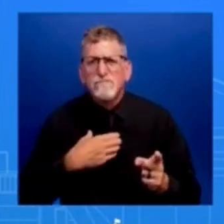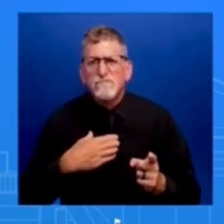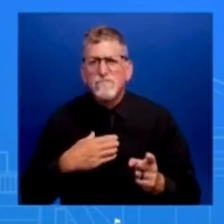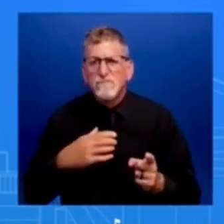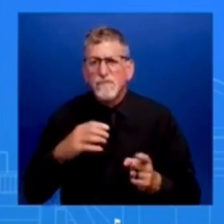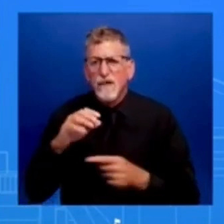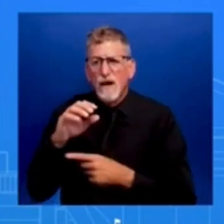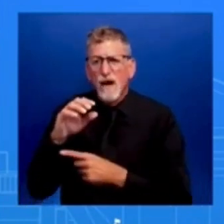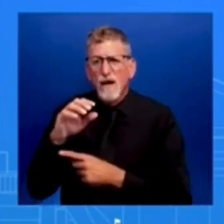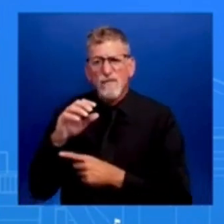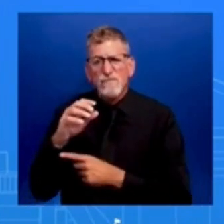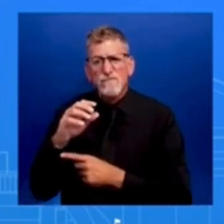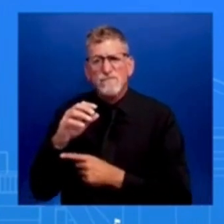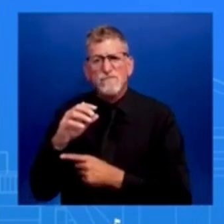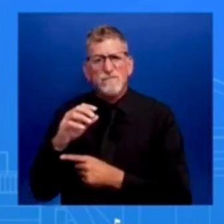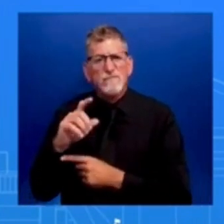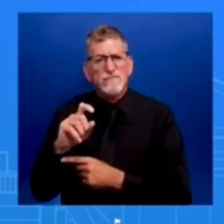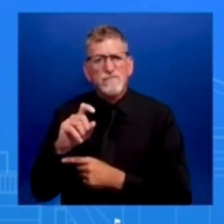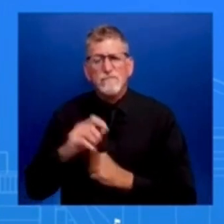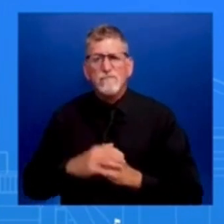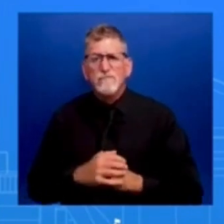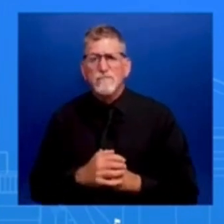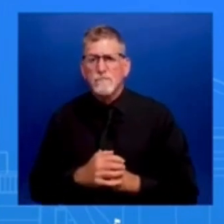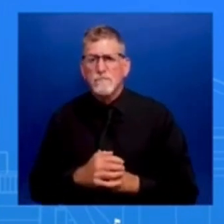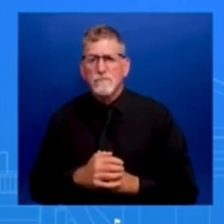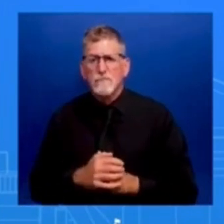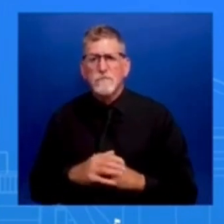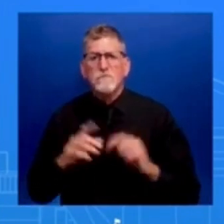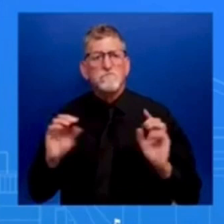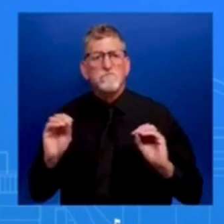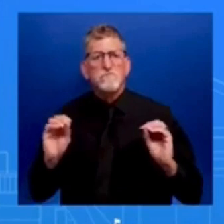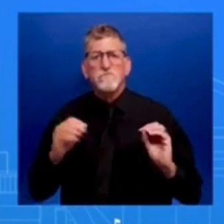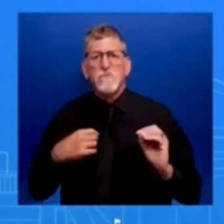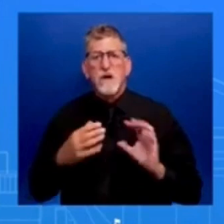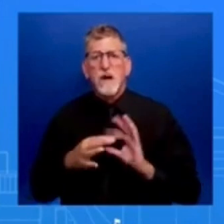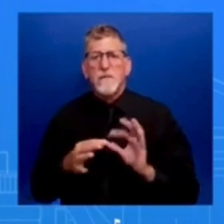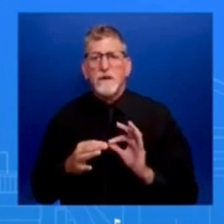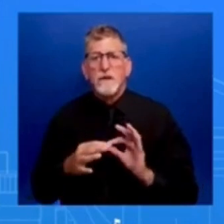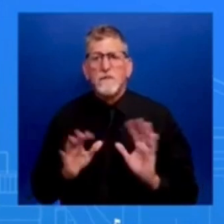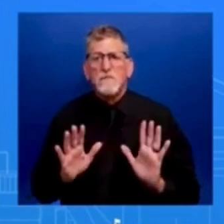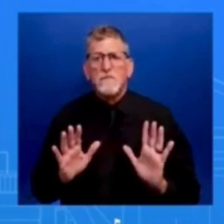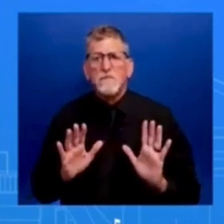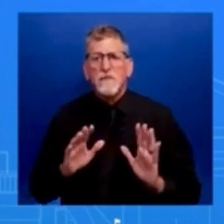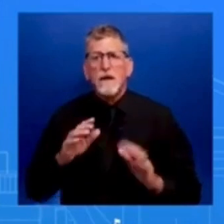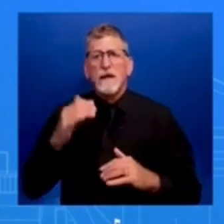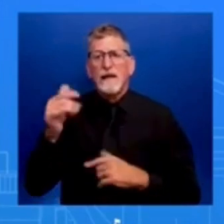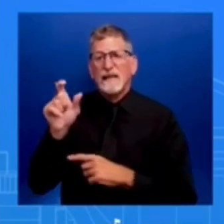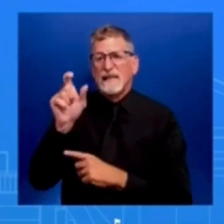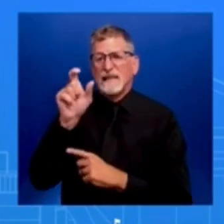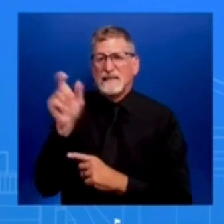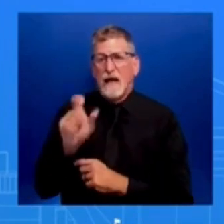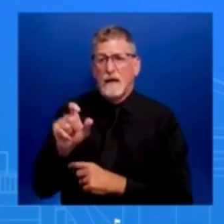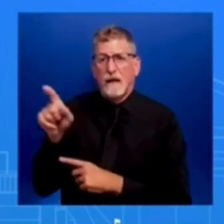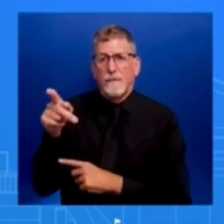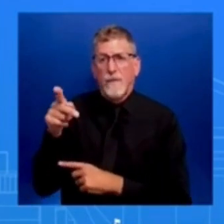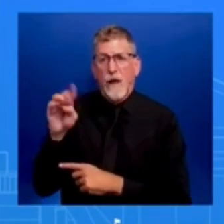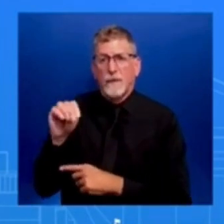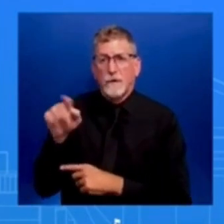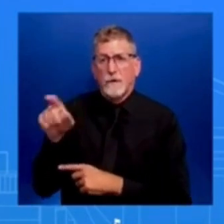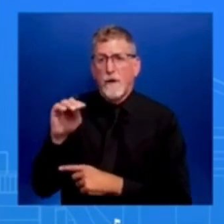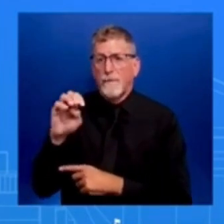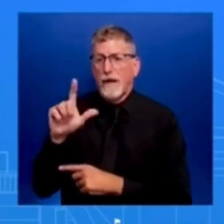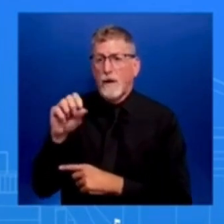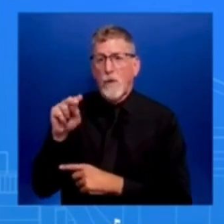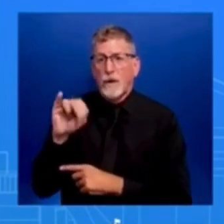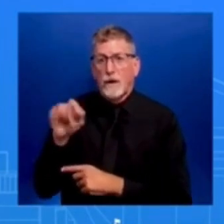time. Okay, and then just real quickly on Maloney's visit today, to what extent will you be talking about China